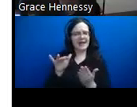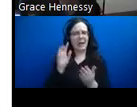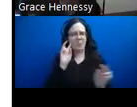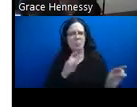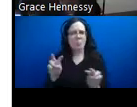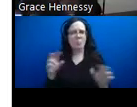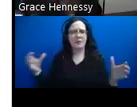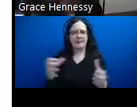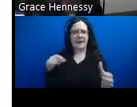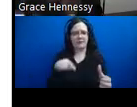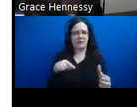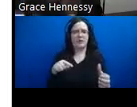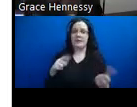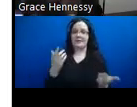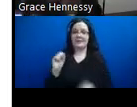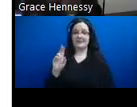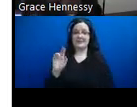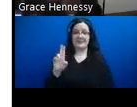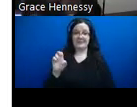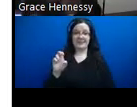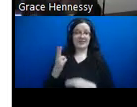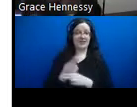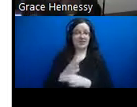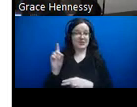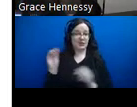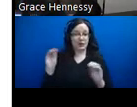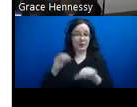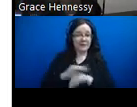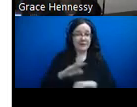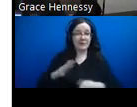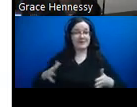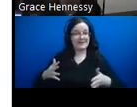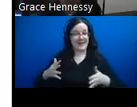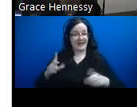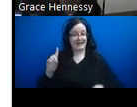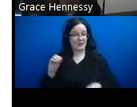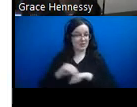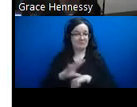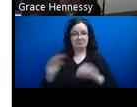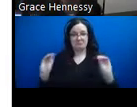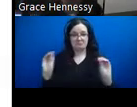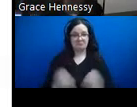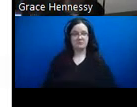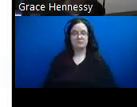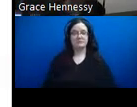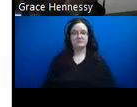there was no influence from substance use disorders or anxiety disorders in this study.